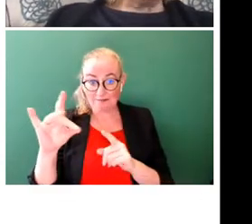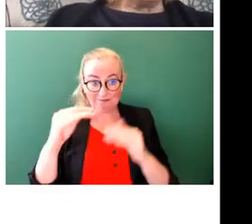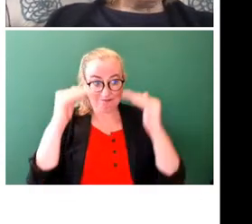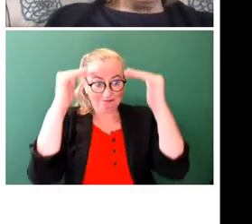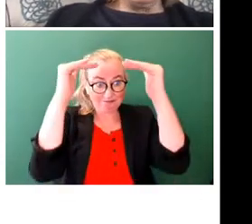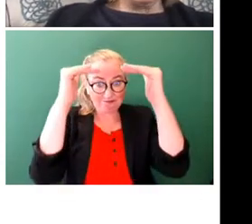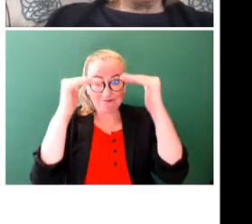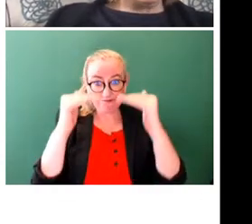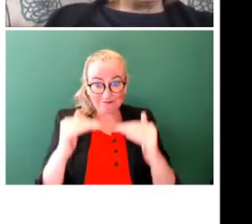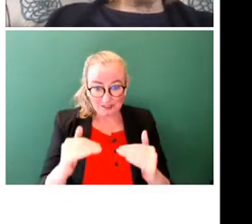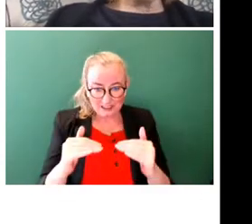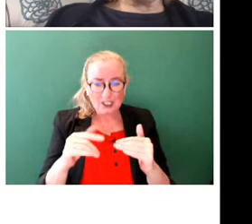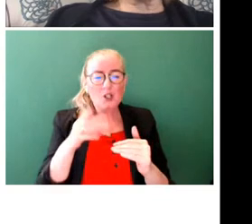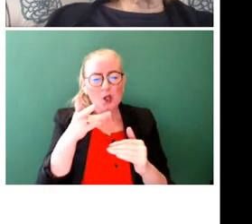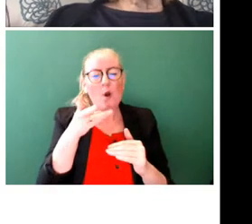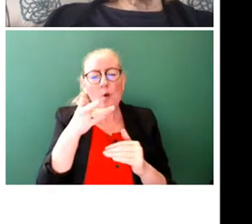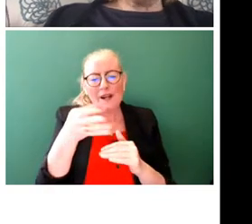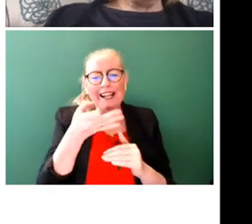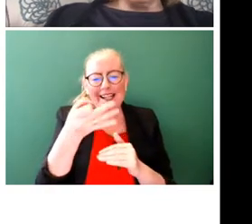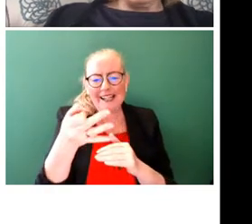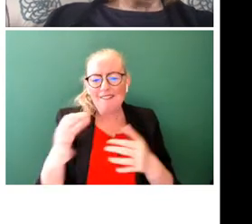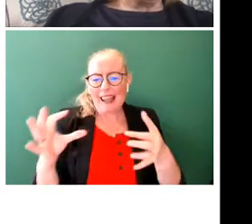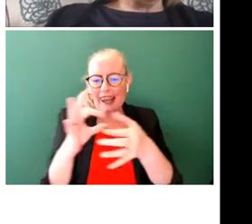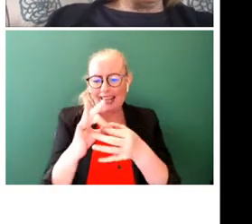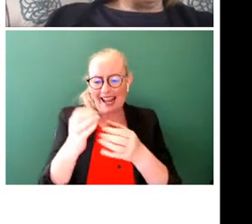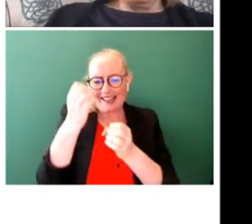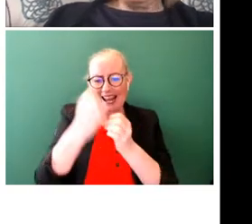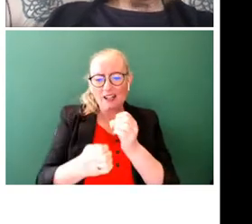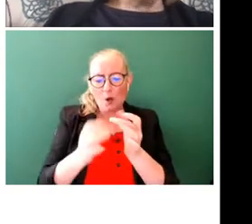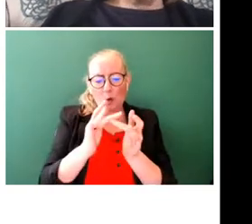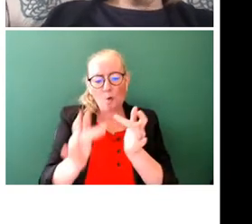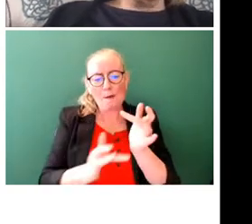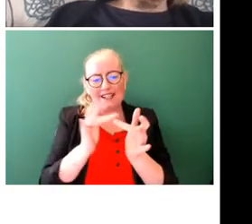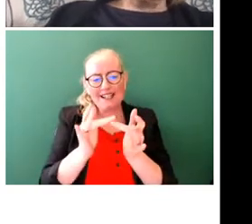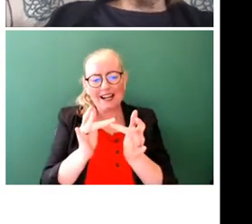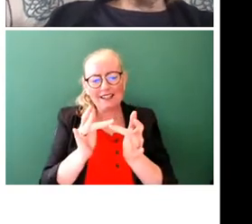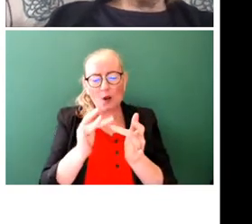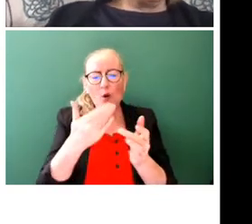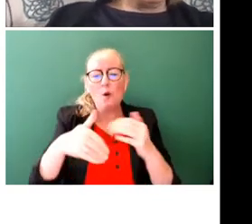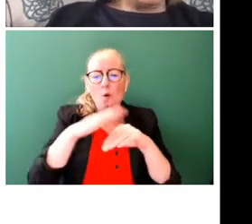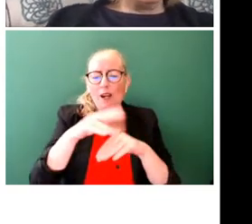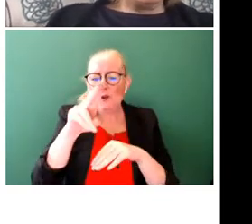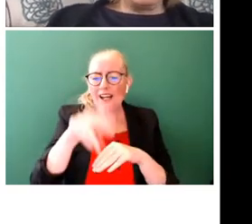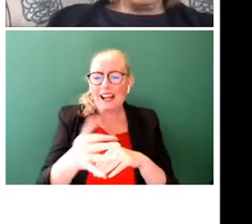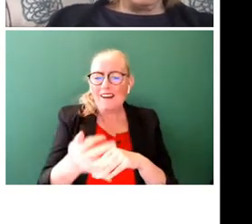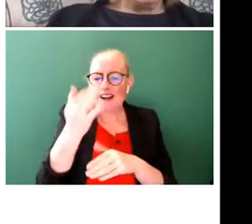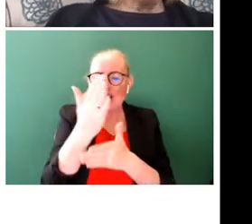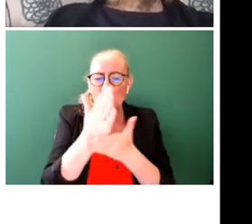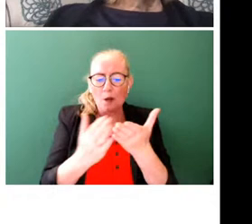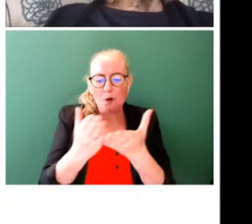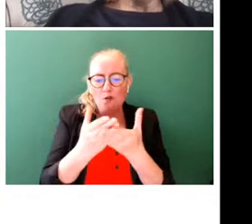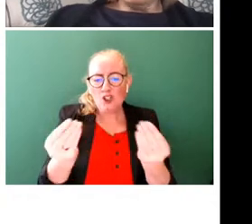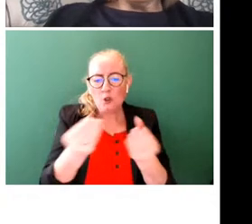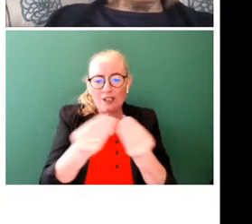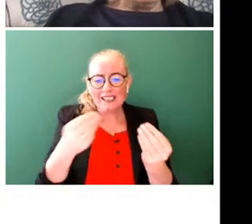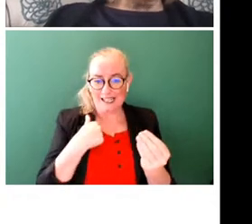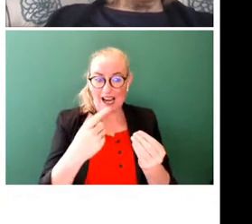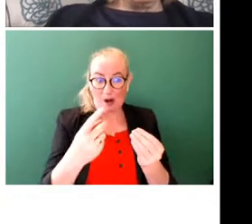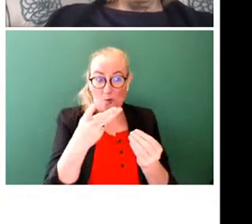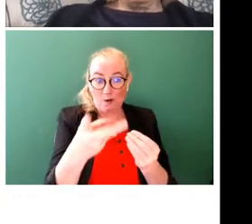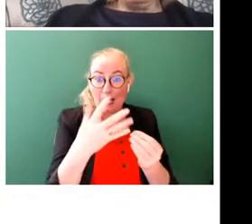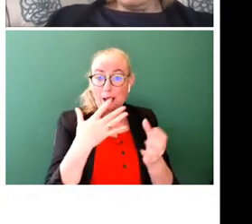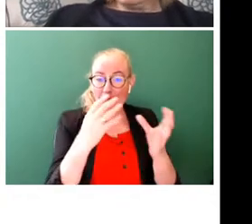I will be giving you links at the end to our website for the Date Lab, where you can find some of the resources I'm going to mention. So first